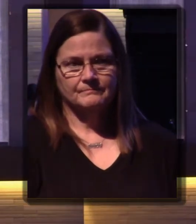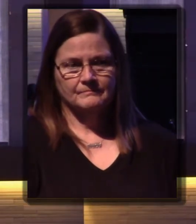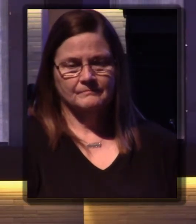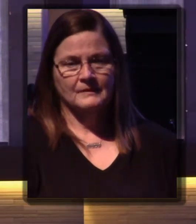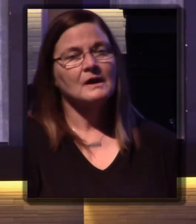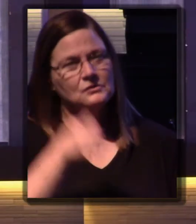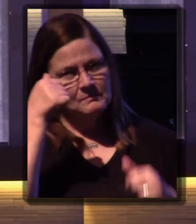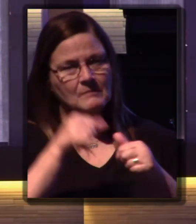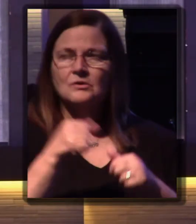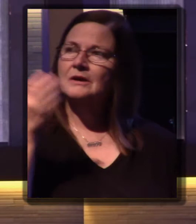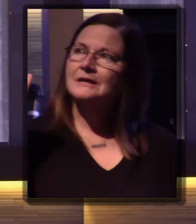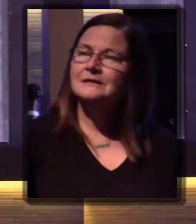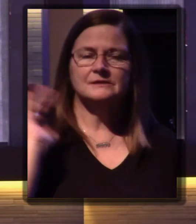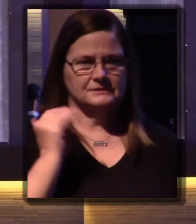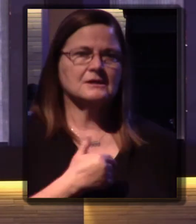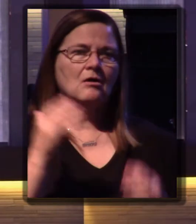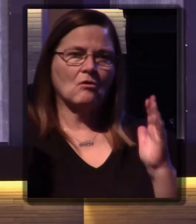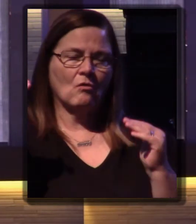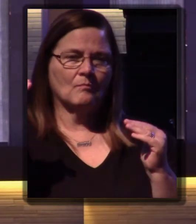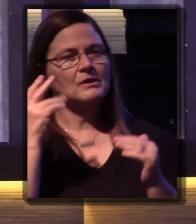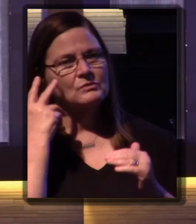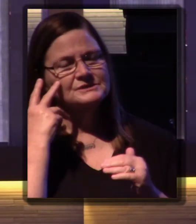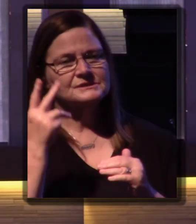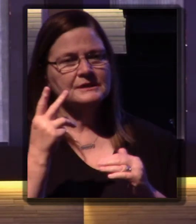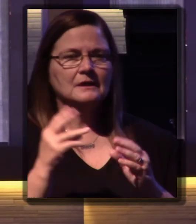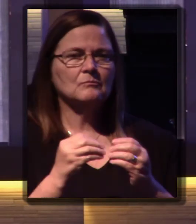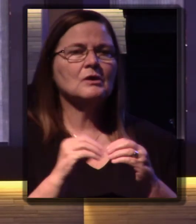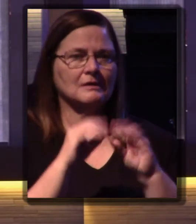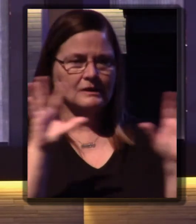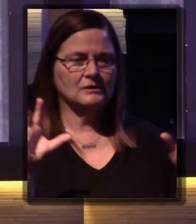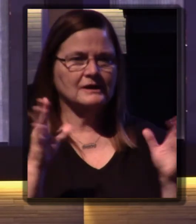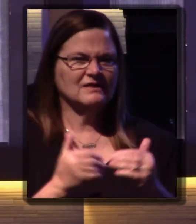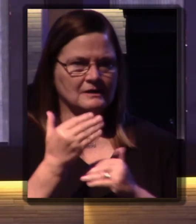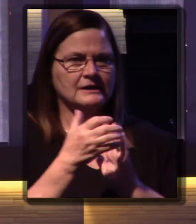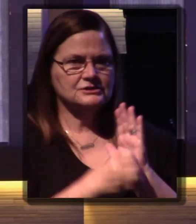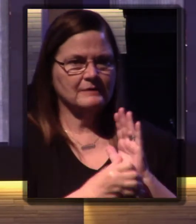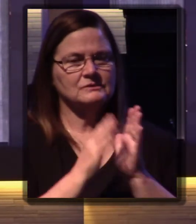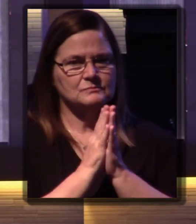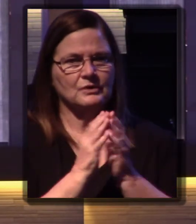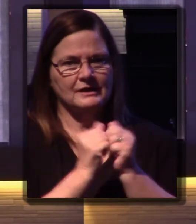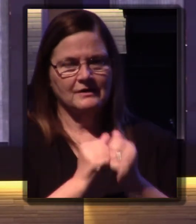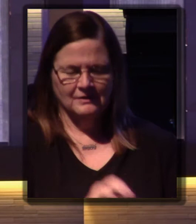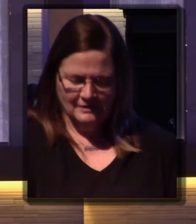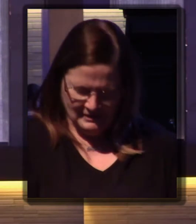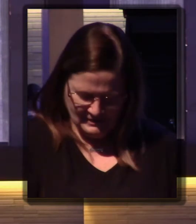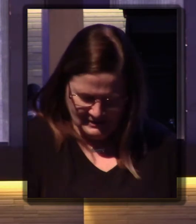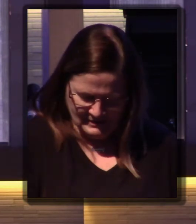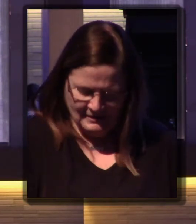him. And to remember, he is our hope, and we will see that more clearly in the chapter to come. Let's pray